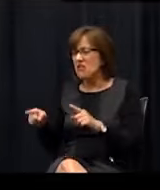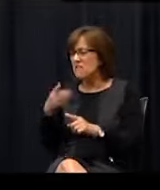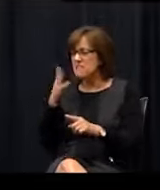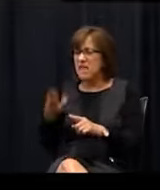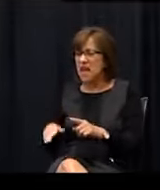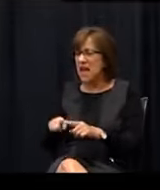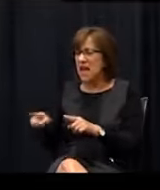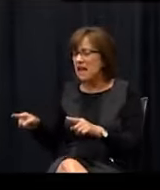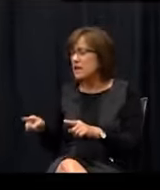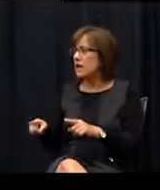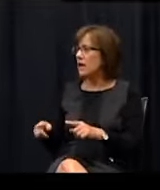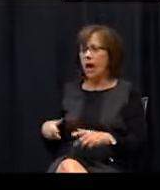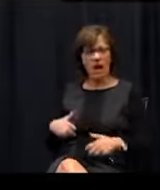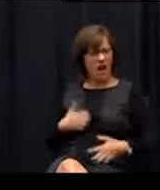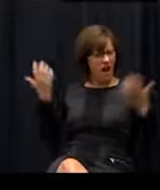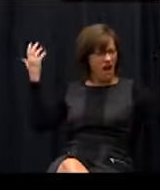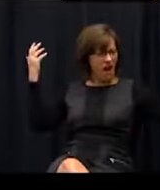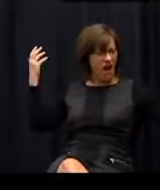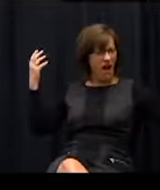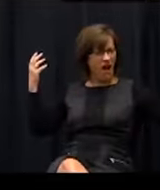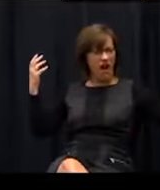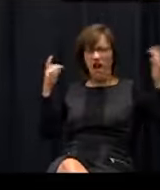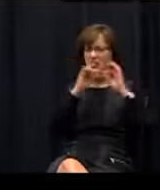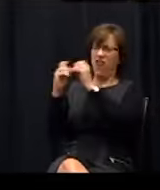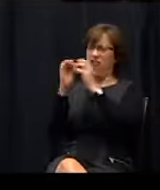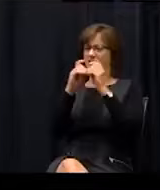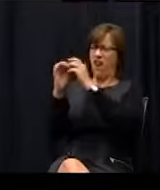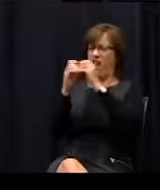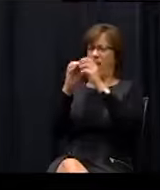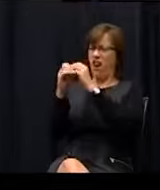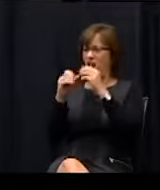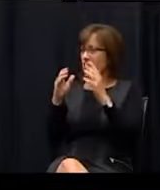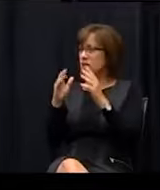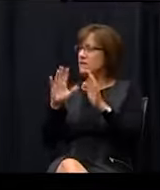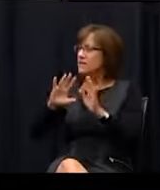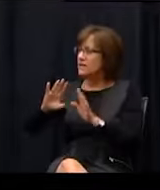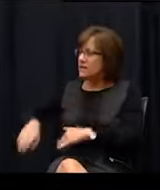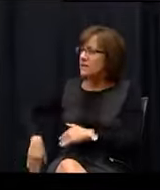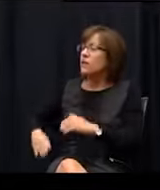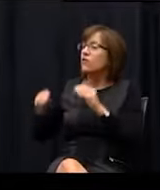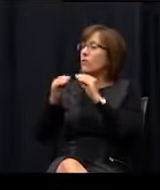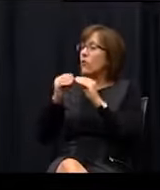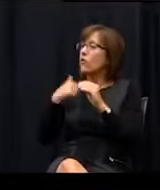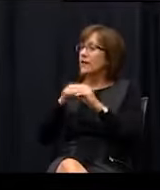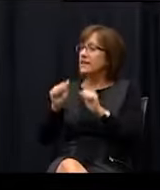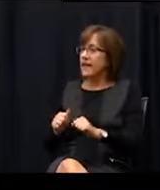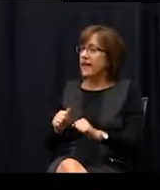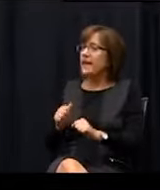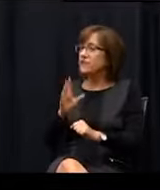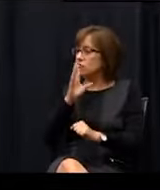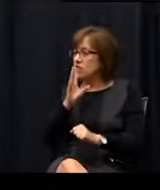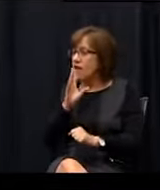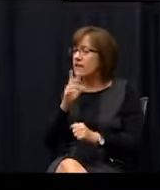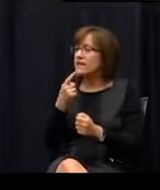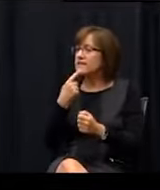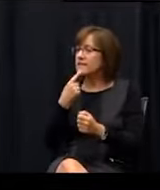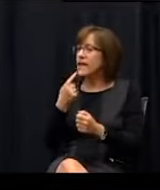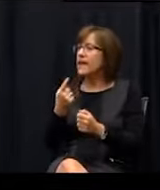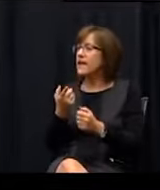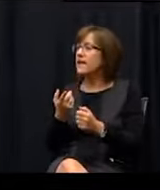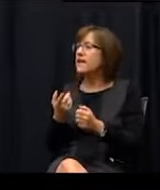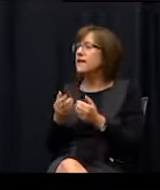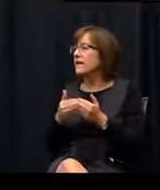so a whole different feeling. So the more that we could start talking and getting them to say things beyond, so if they're angry,